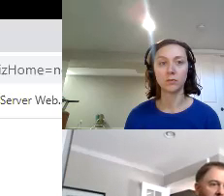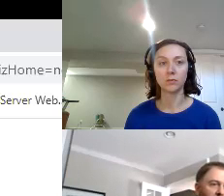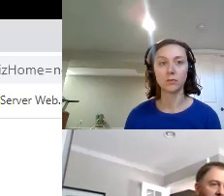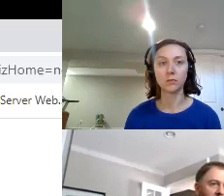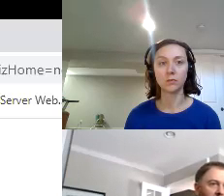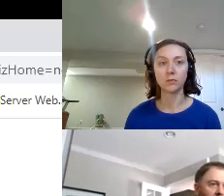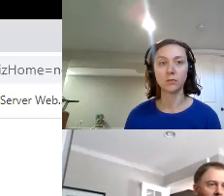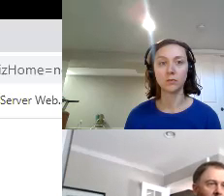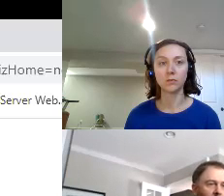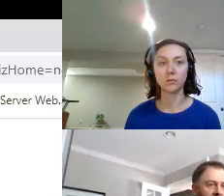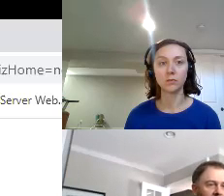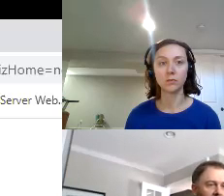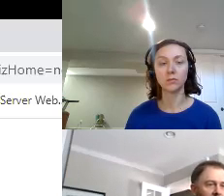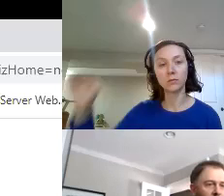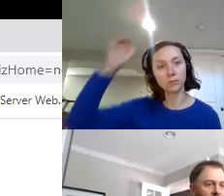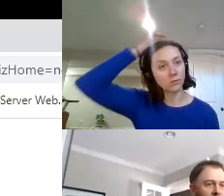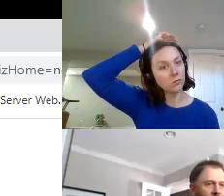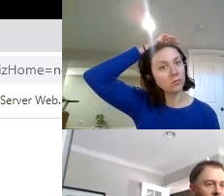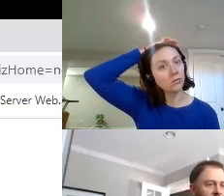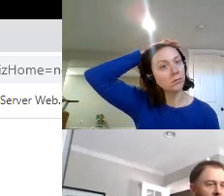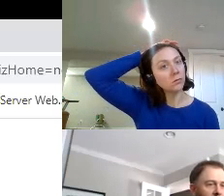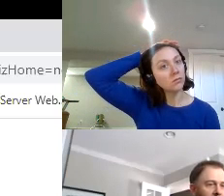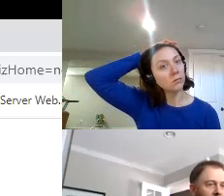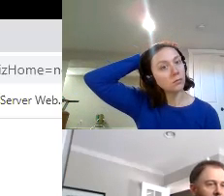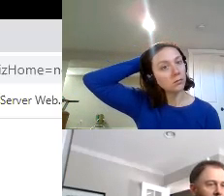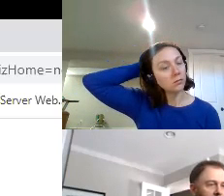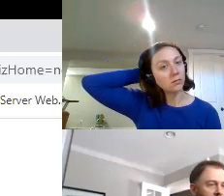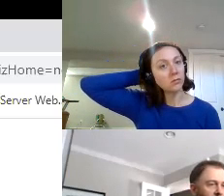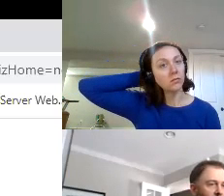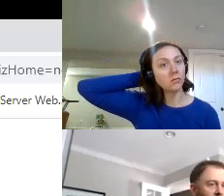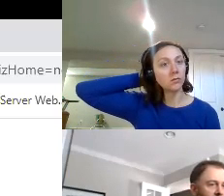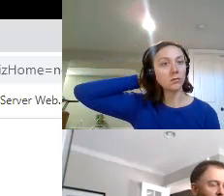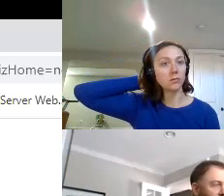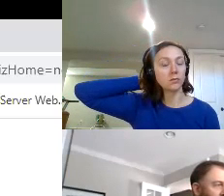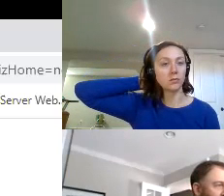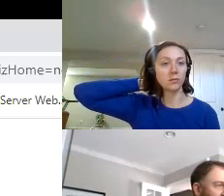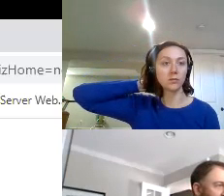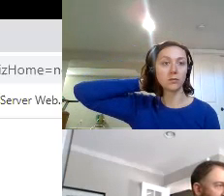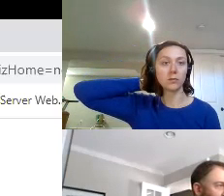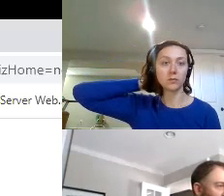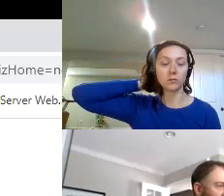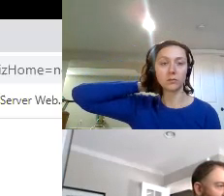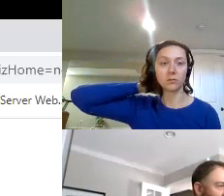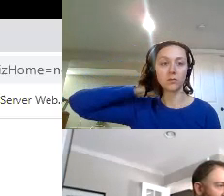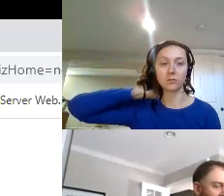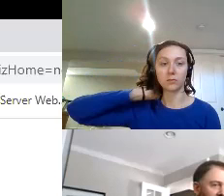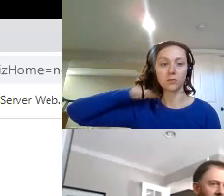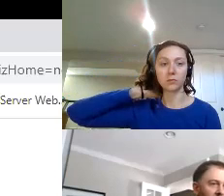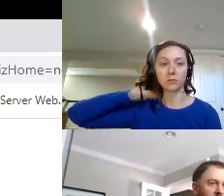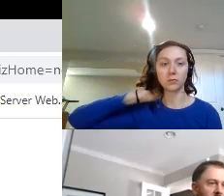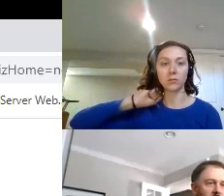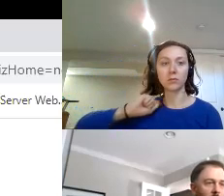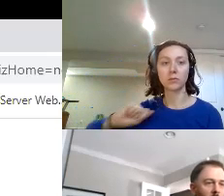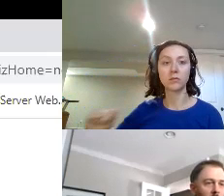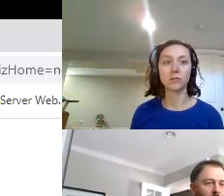6.6%. Now, what's kind of interesting about this, I think several of us who were on the data team were confused because we hadn't